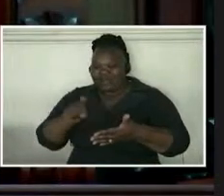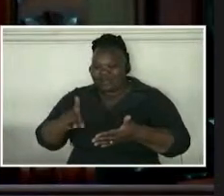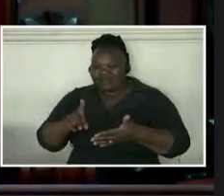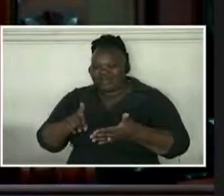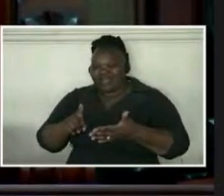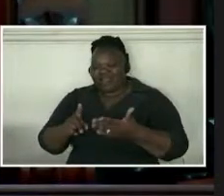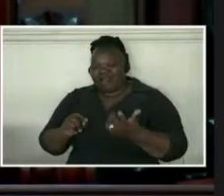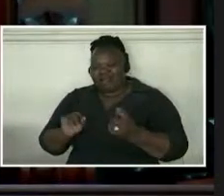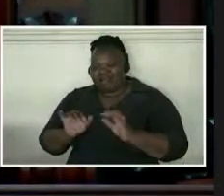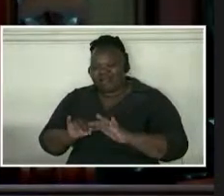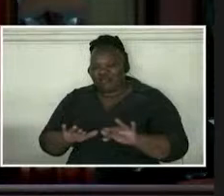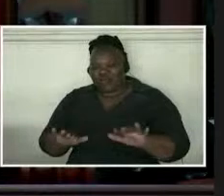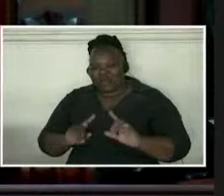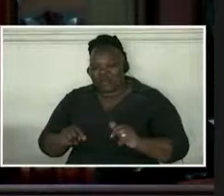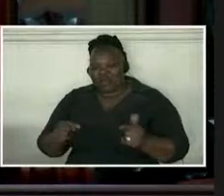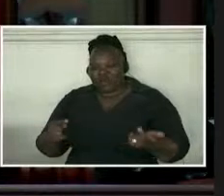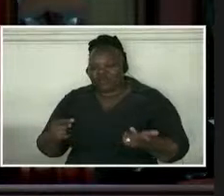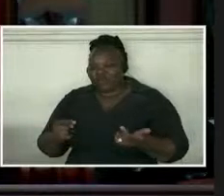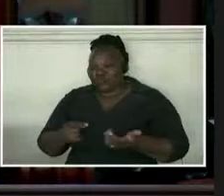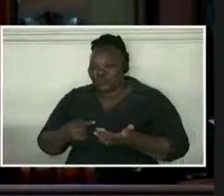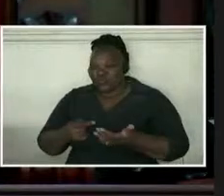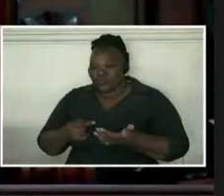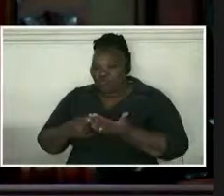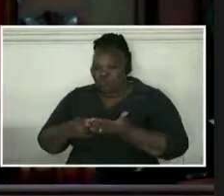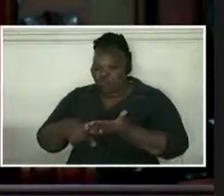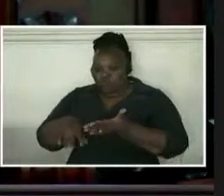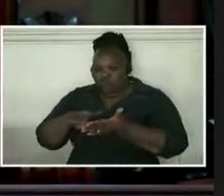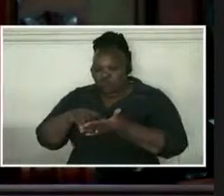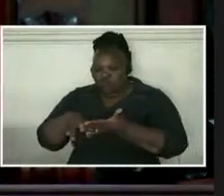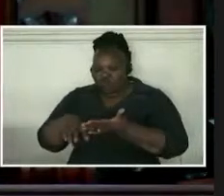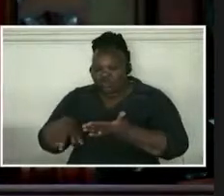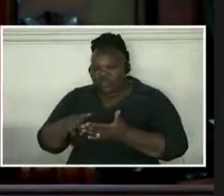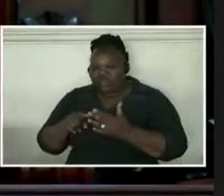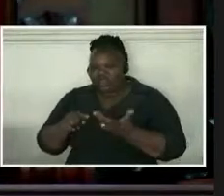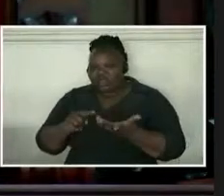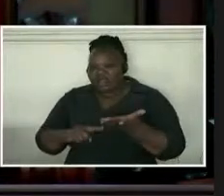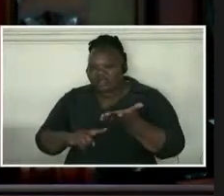and due to the fast face technological world